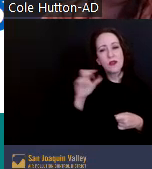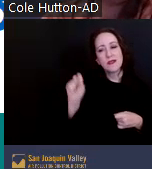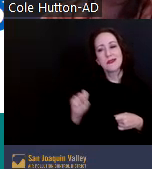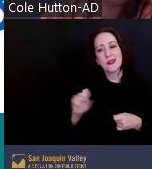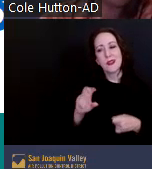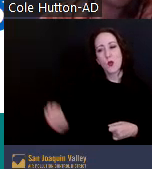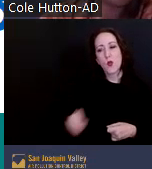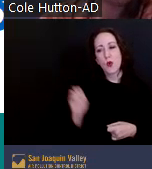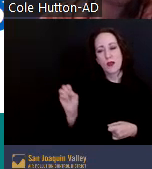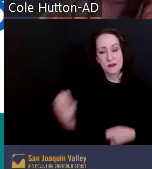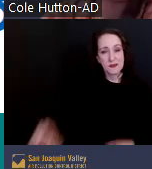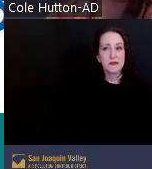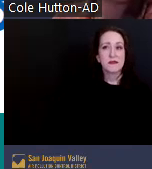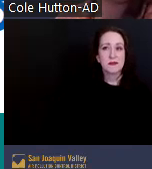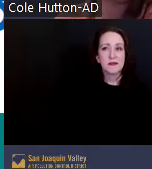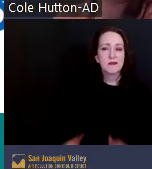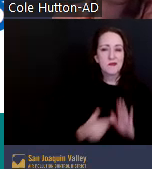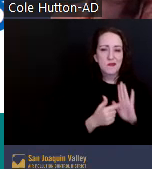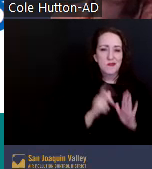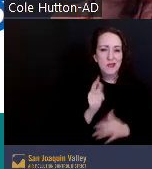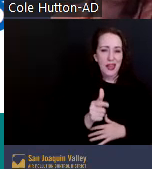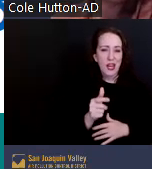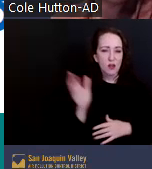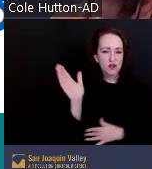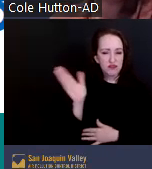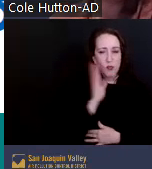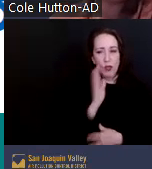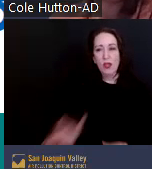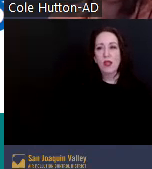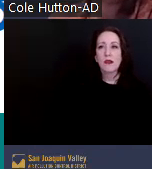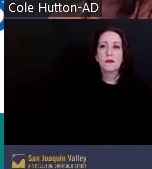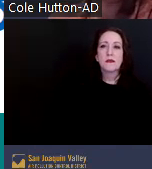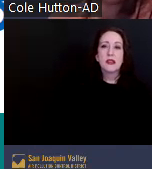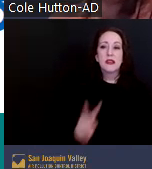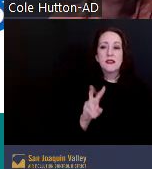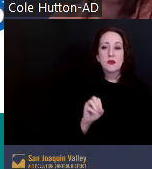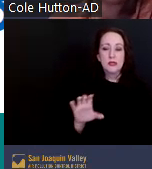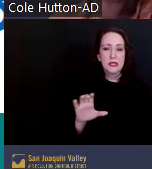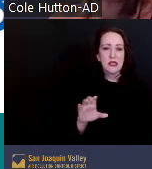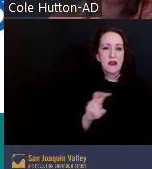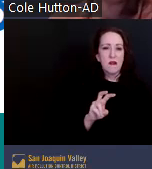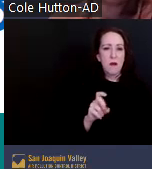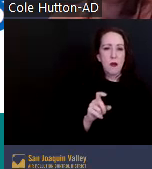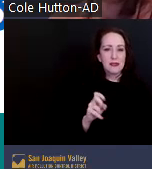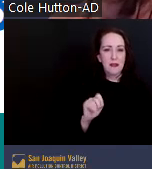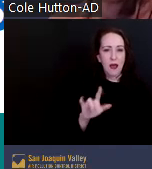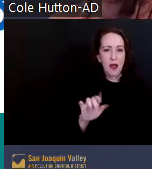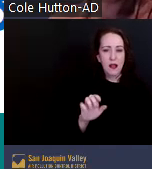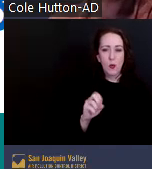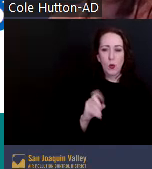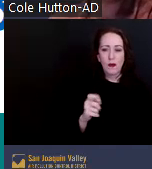Oregon, which I'll show later in the presentation. And then VOC, our volatile organic